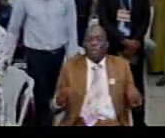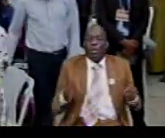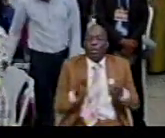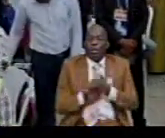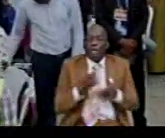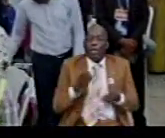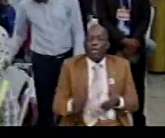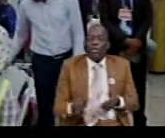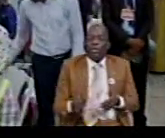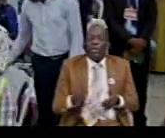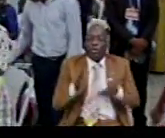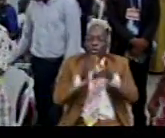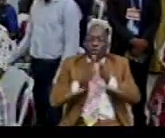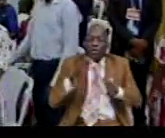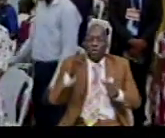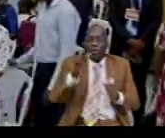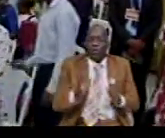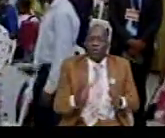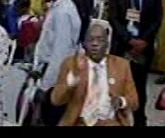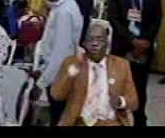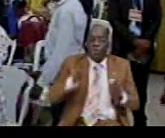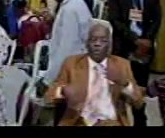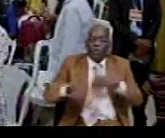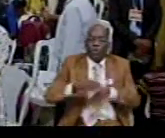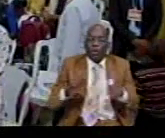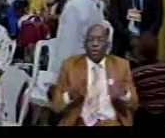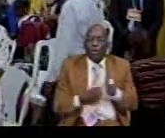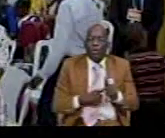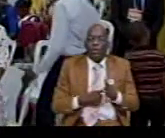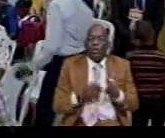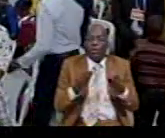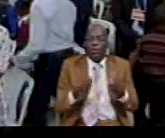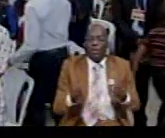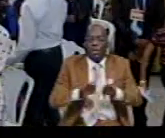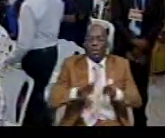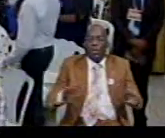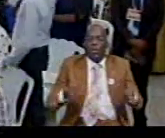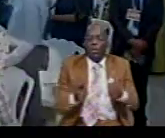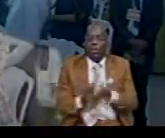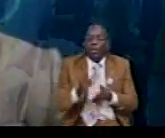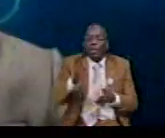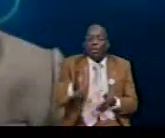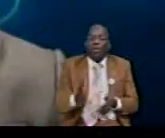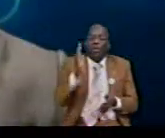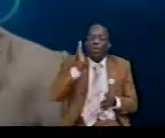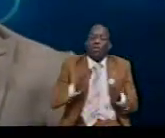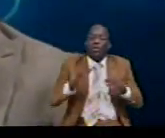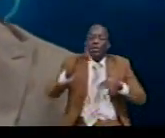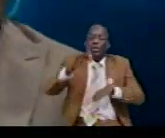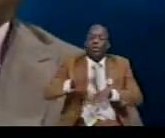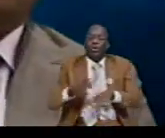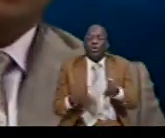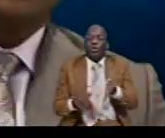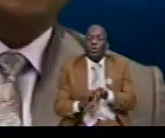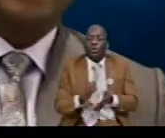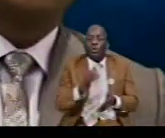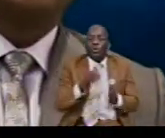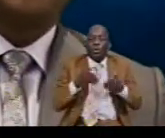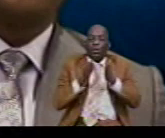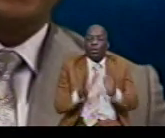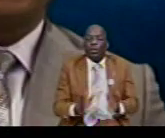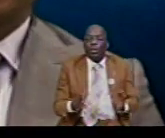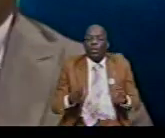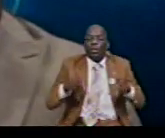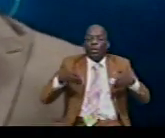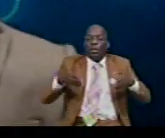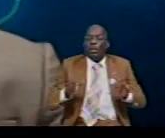of the Lord, will cover this land. That God will touch all those leaders and let them come to agreement so